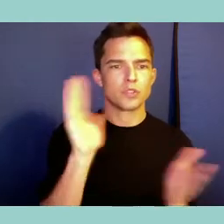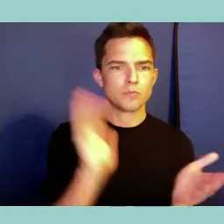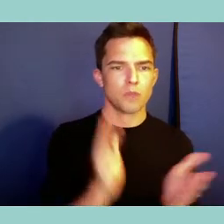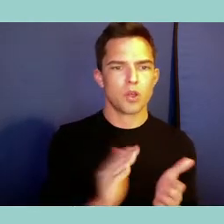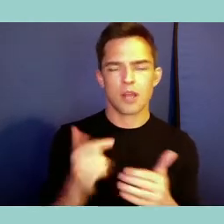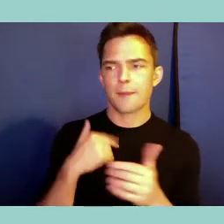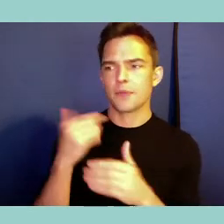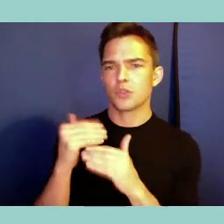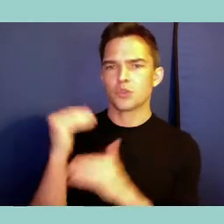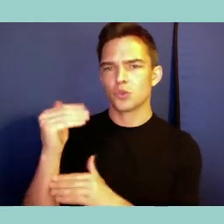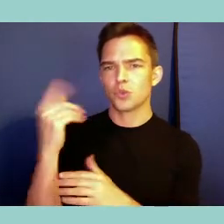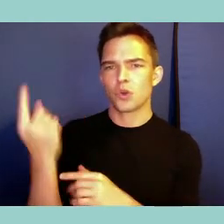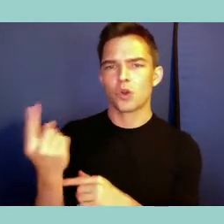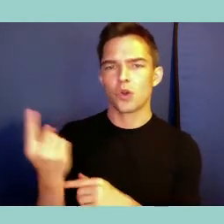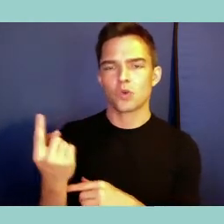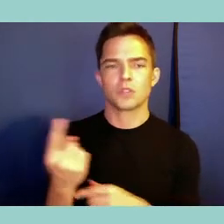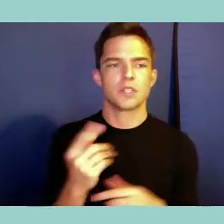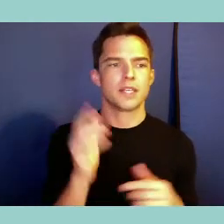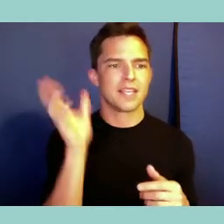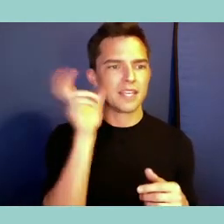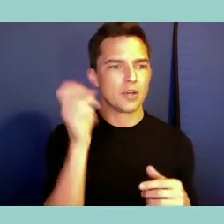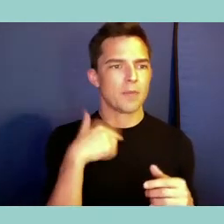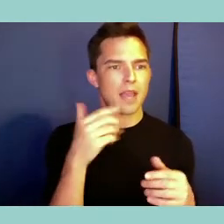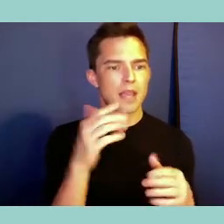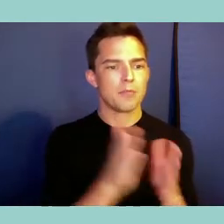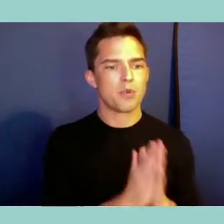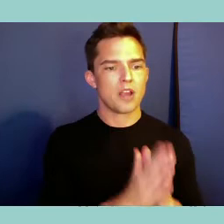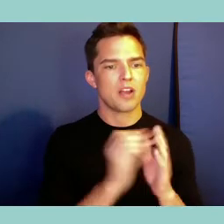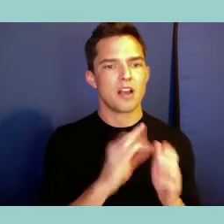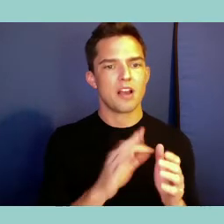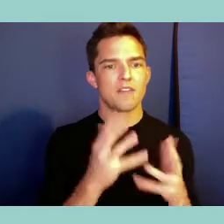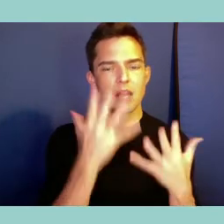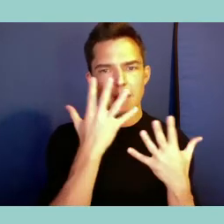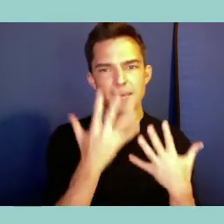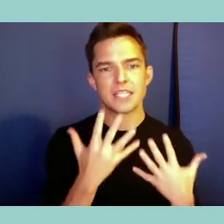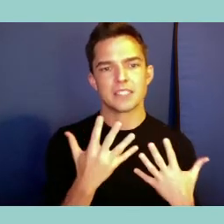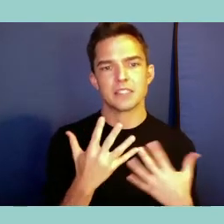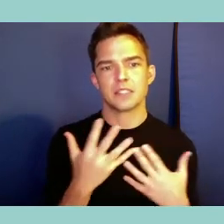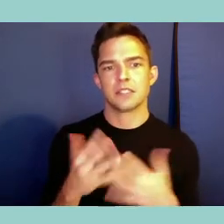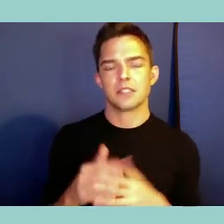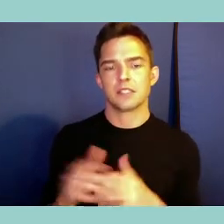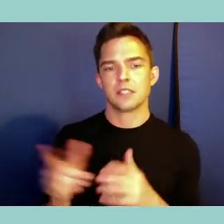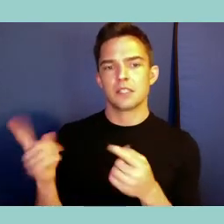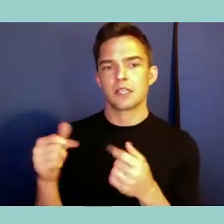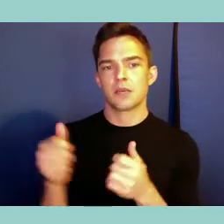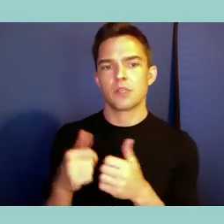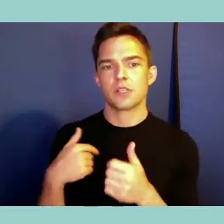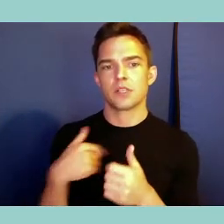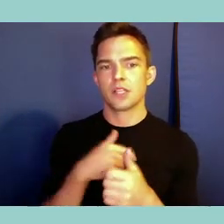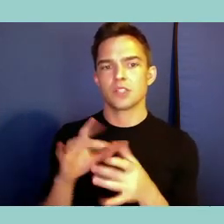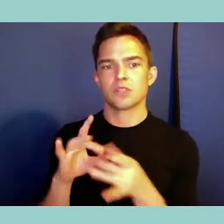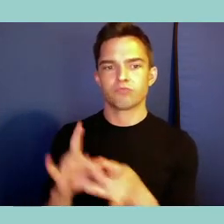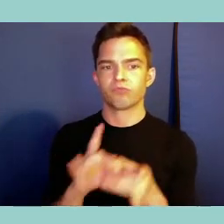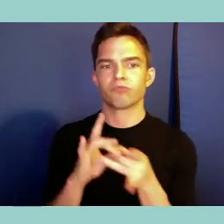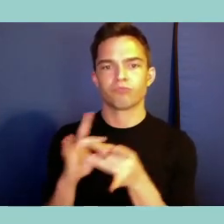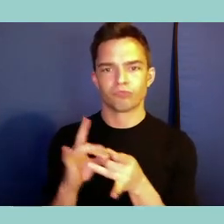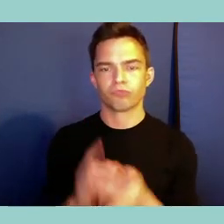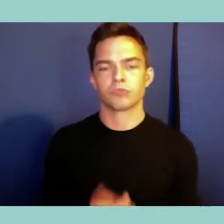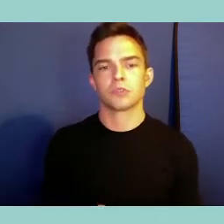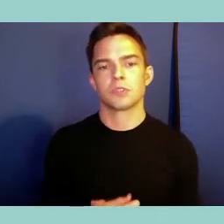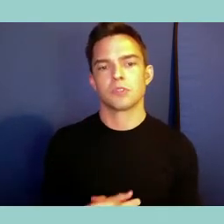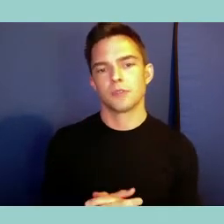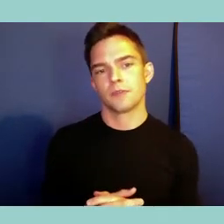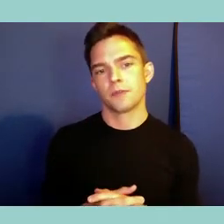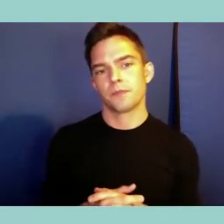too alone. Hear my prayer of lament. Acompáñanos Dios de la justicia, ven